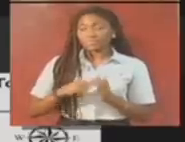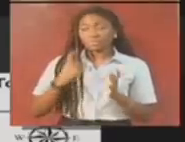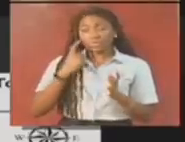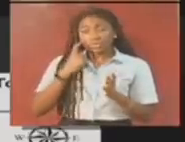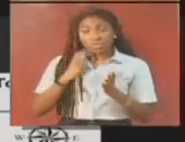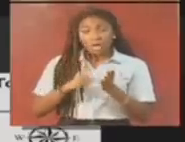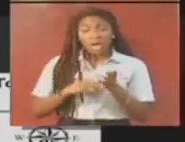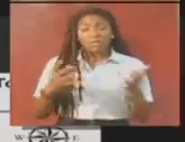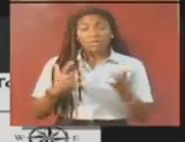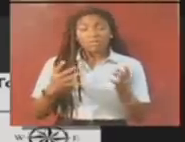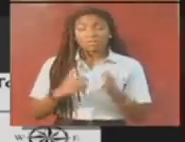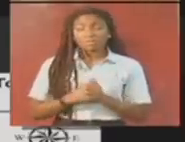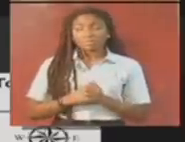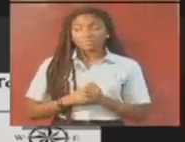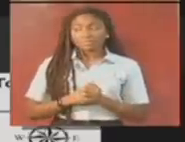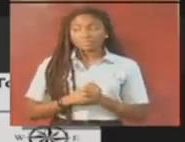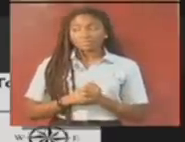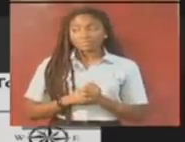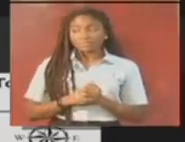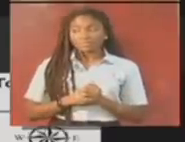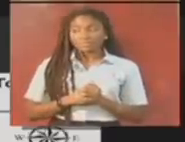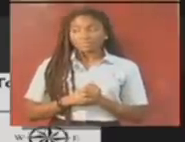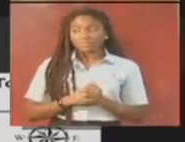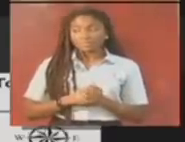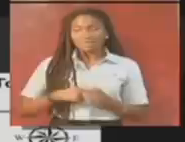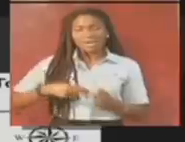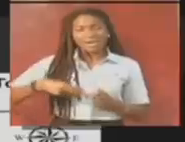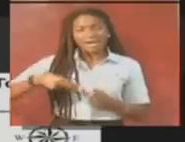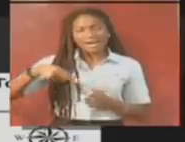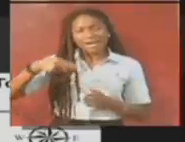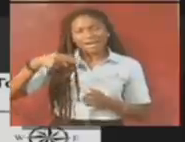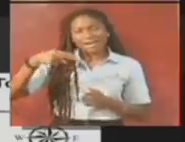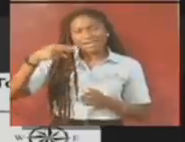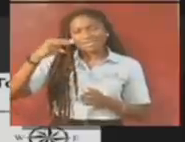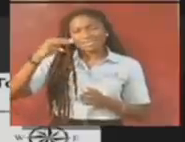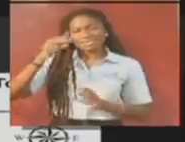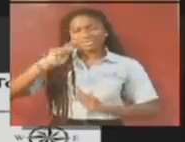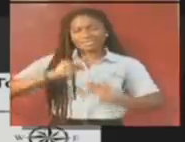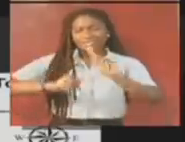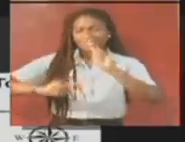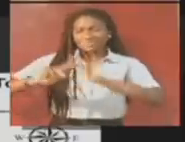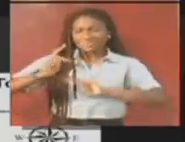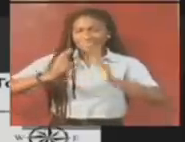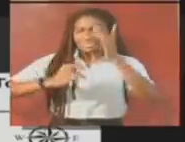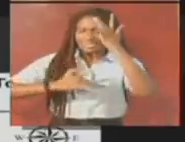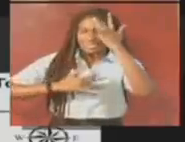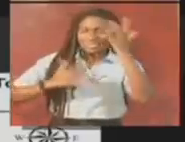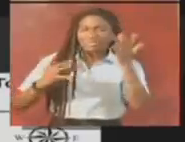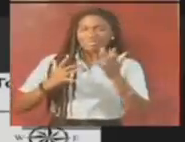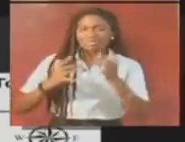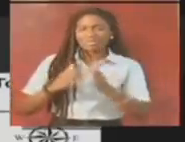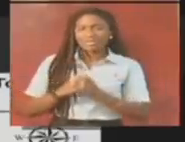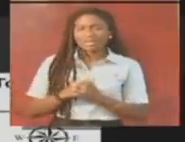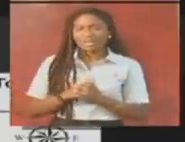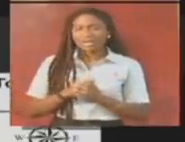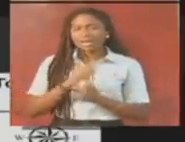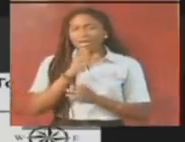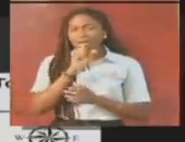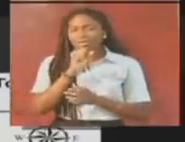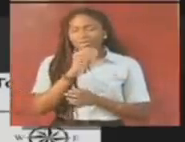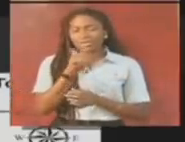highest range in any of the counties, as we see here in the map, as we look at the legend, is 16 to 25, and we